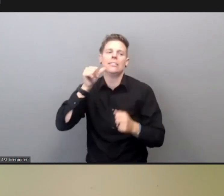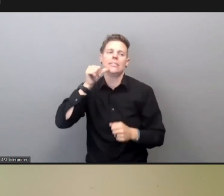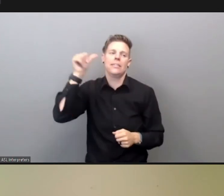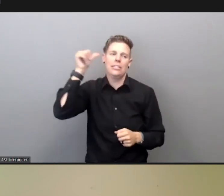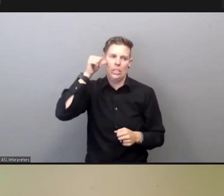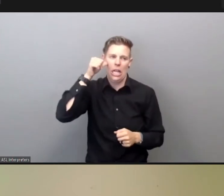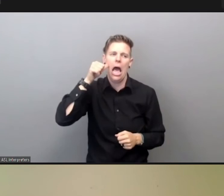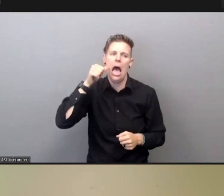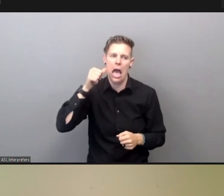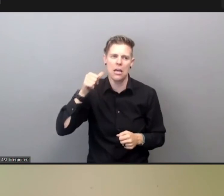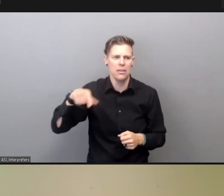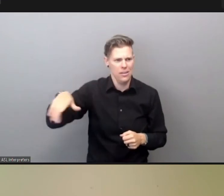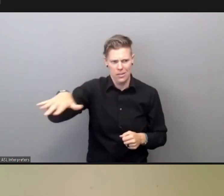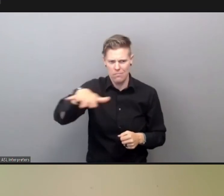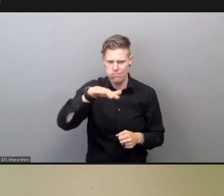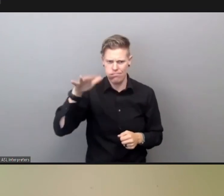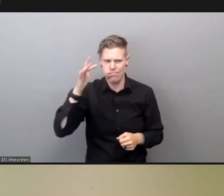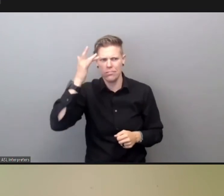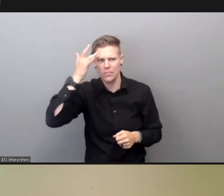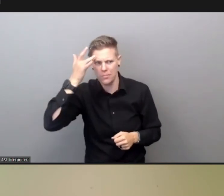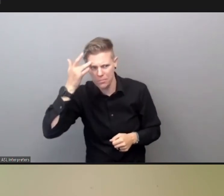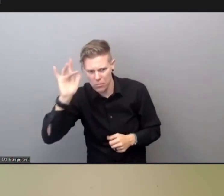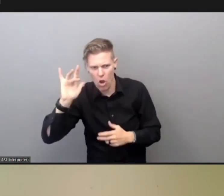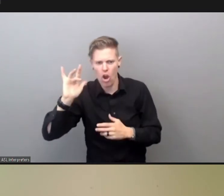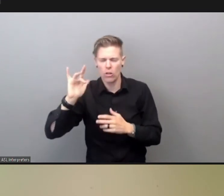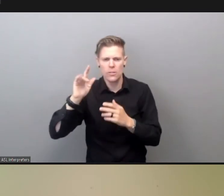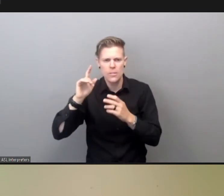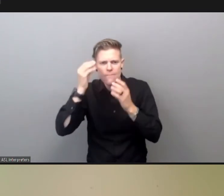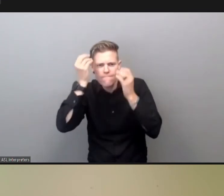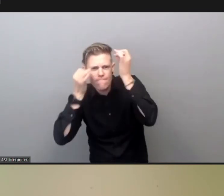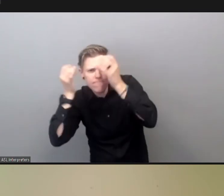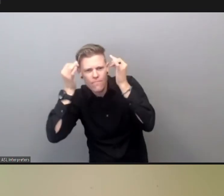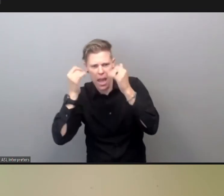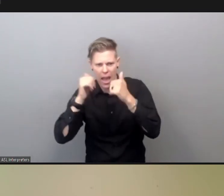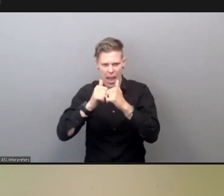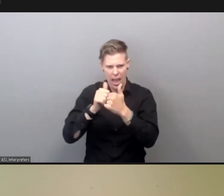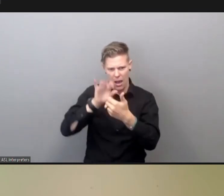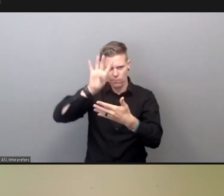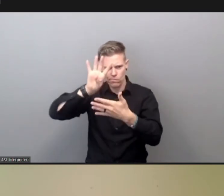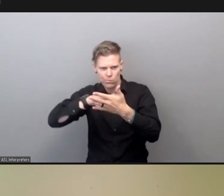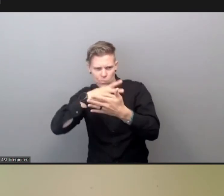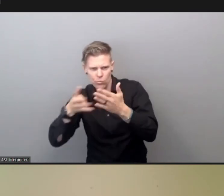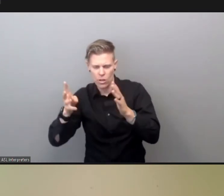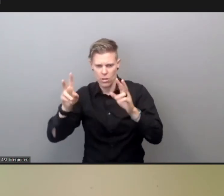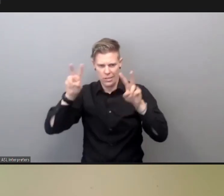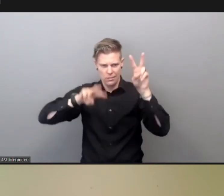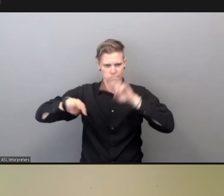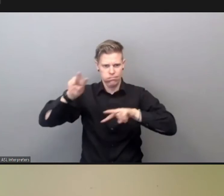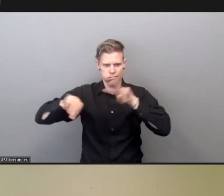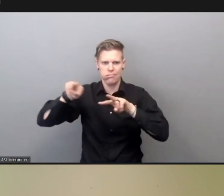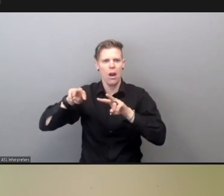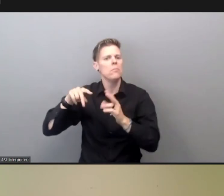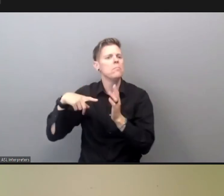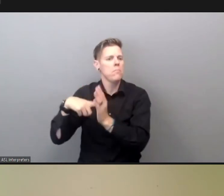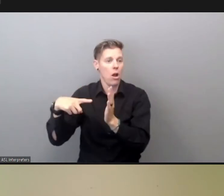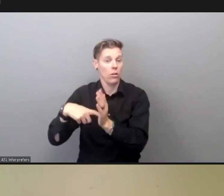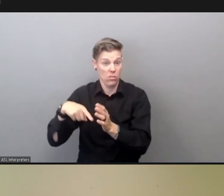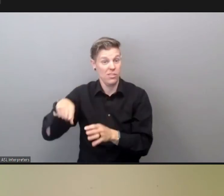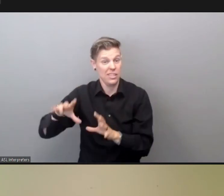modelers and others. And I think I represent the opinion of the group in general that we've